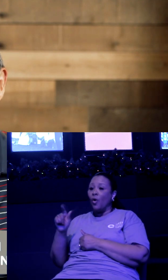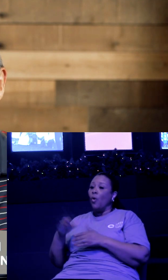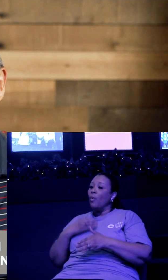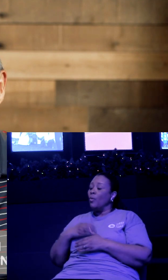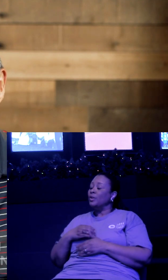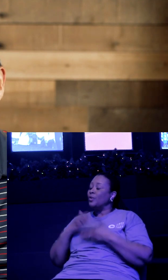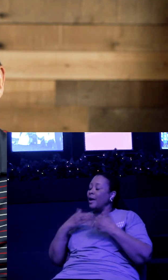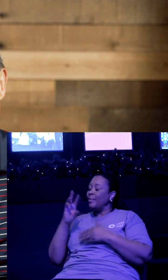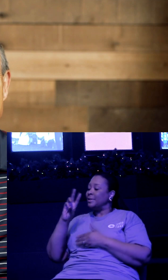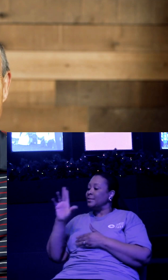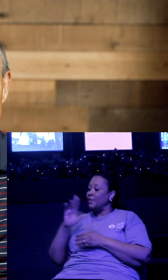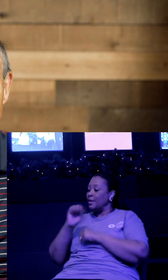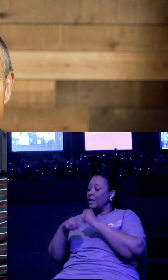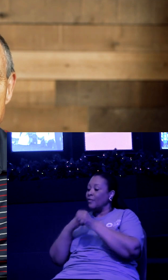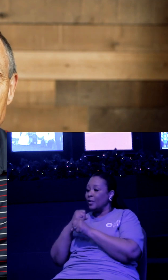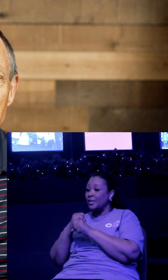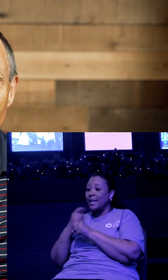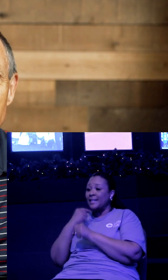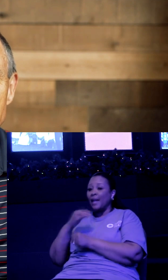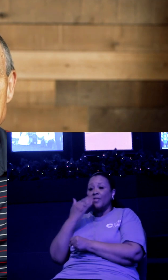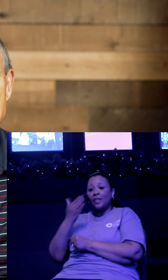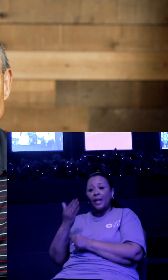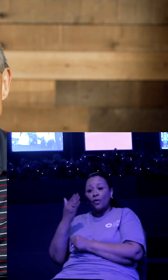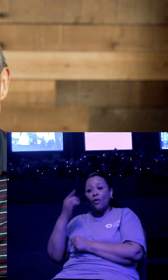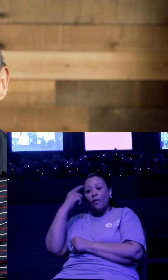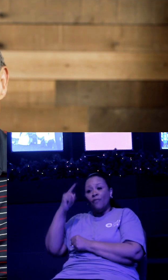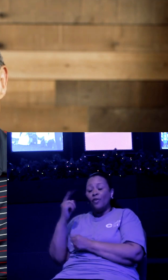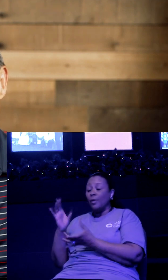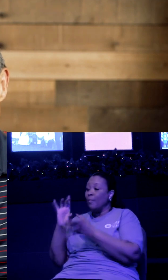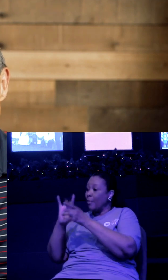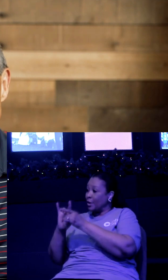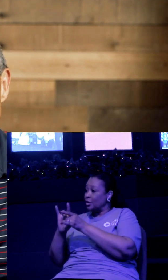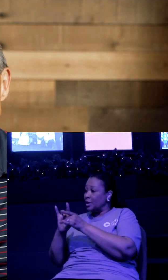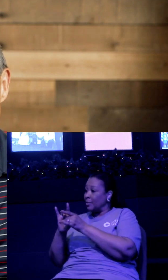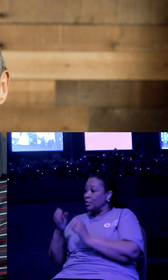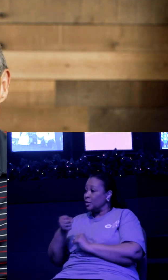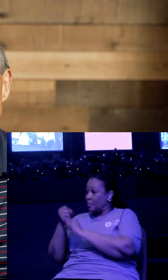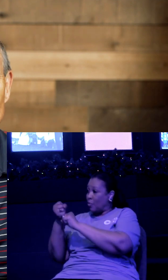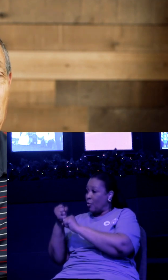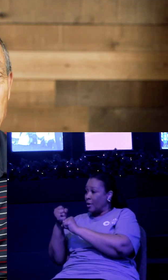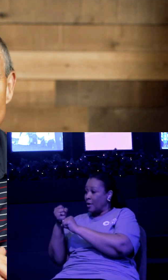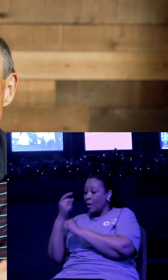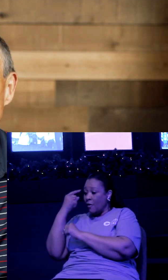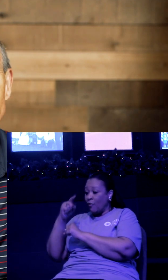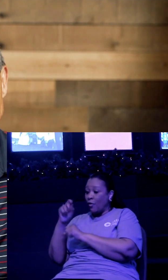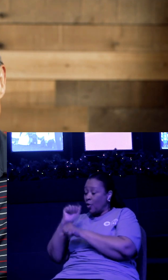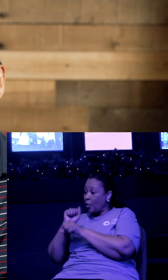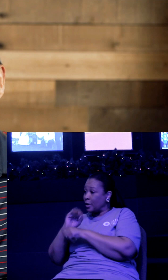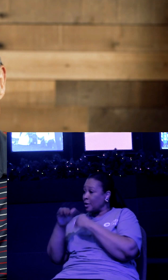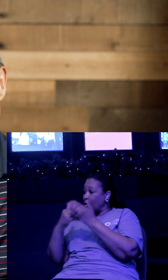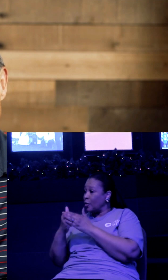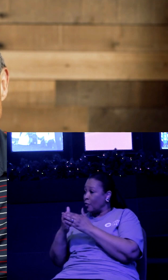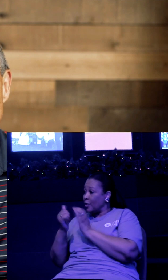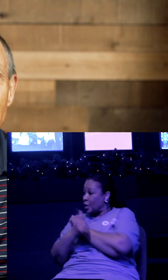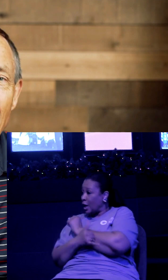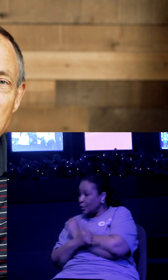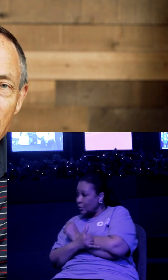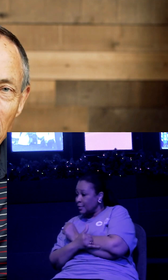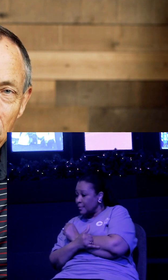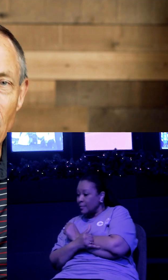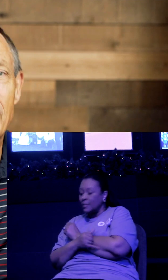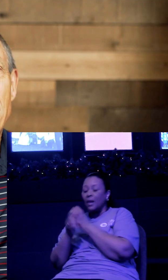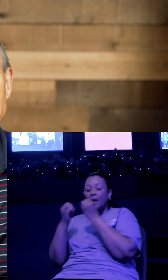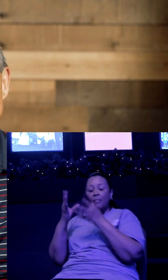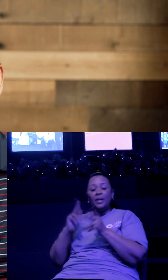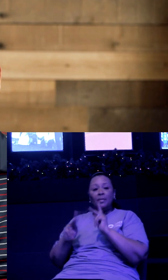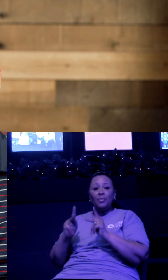65th anniversary and say thanks for the partnership and support you've been giving to Team Expansion Works and workers all over the planet. A lot of